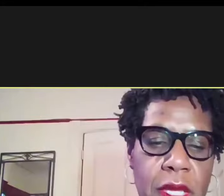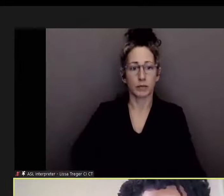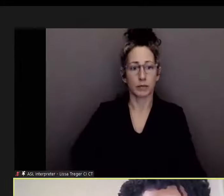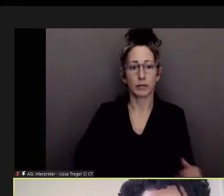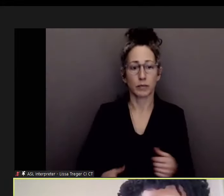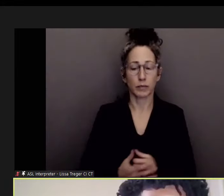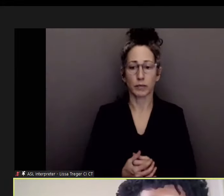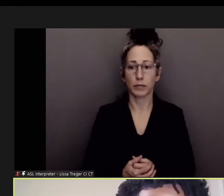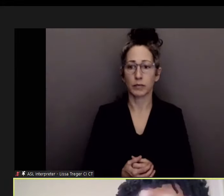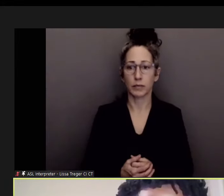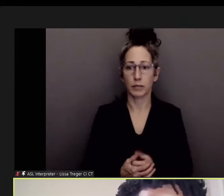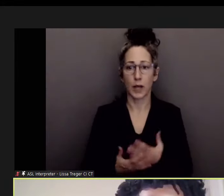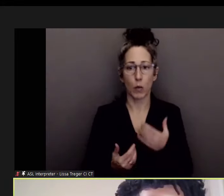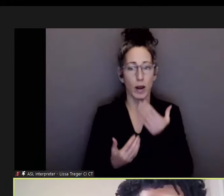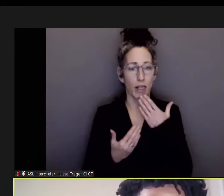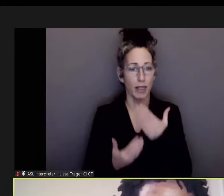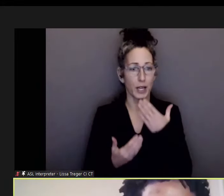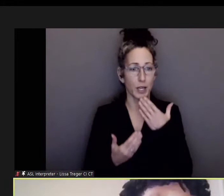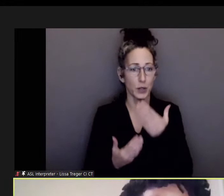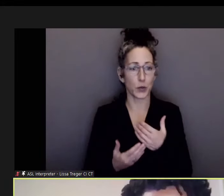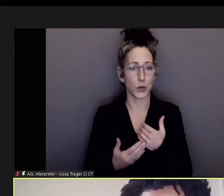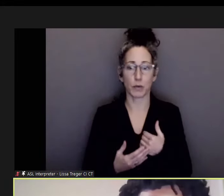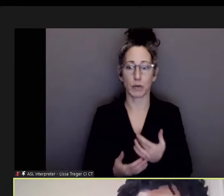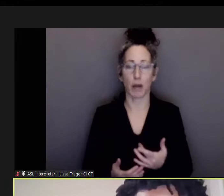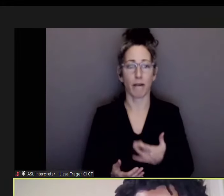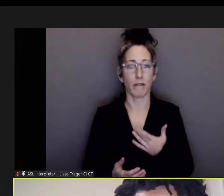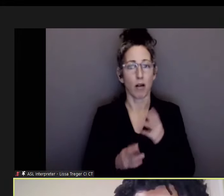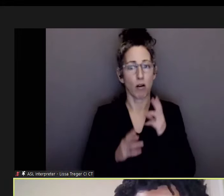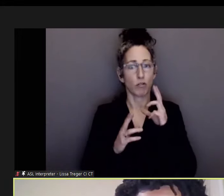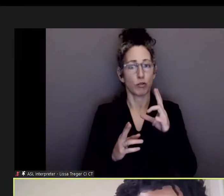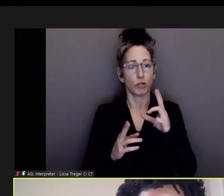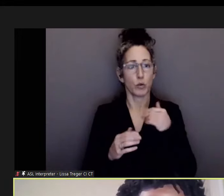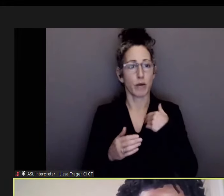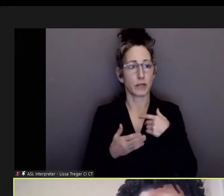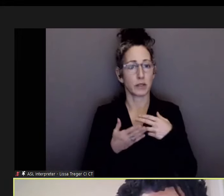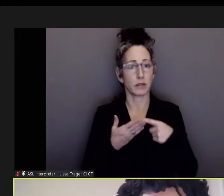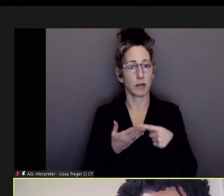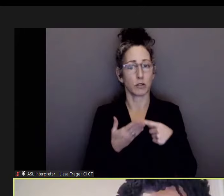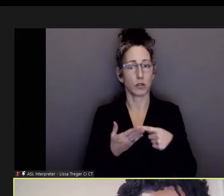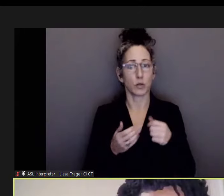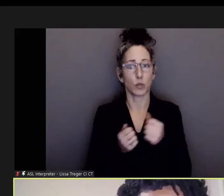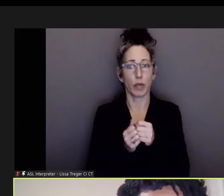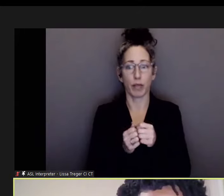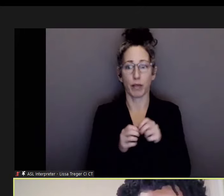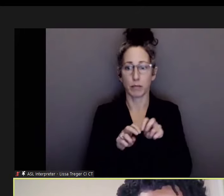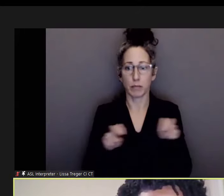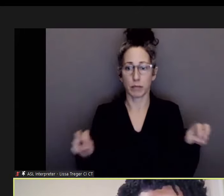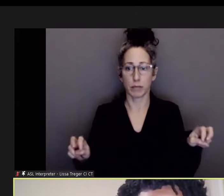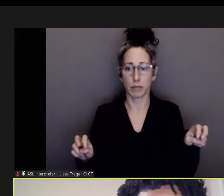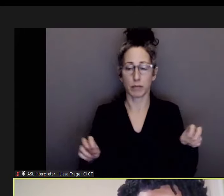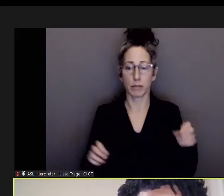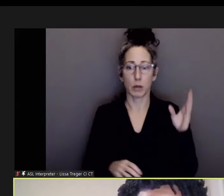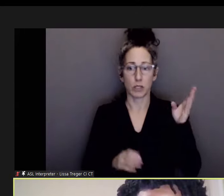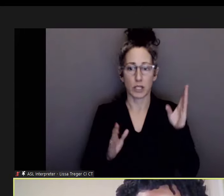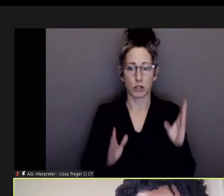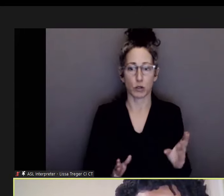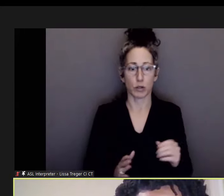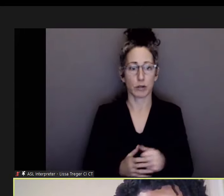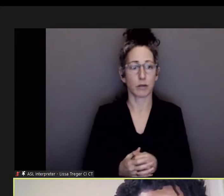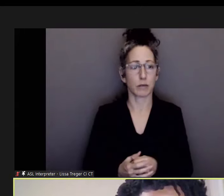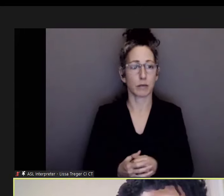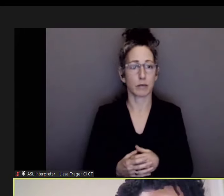I just want to thank you. I'm honored and privileged for this opportunity to have a discussion with our presenter and